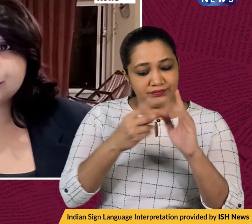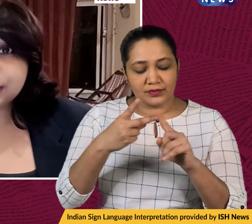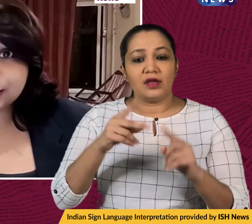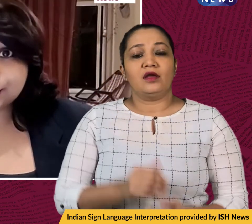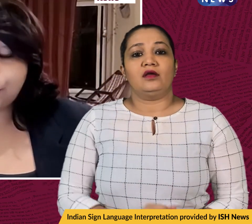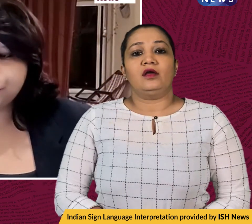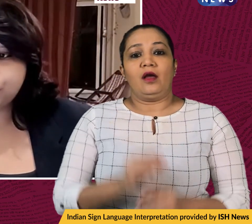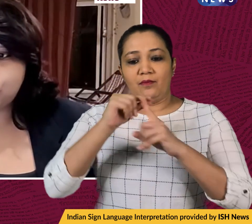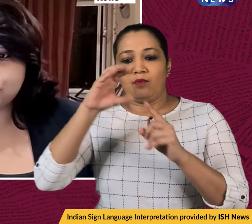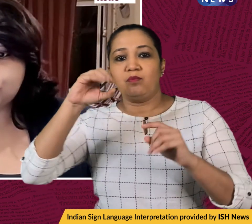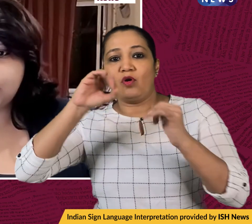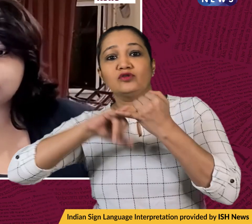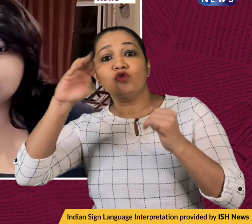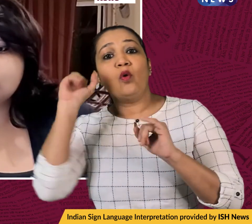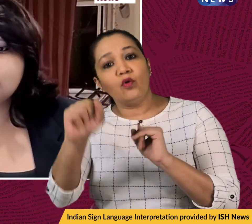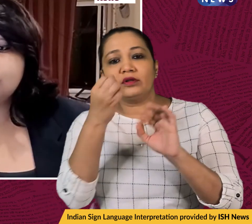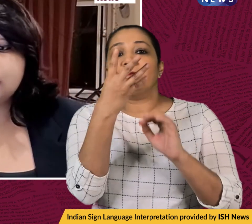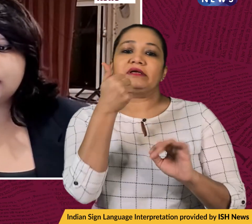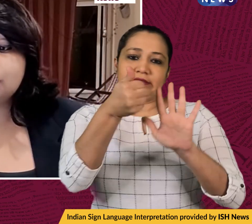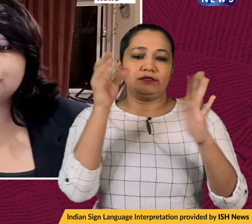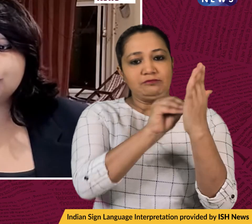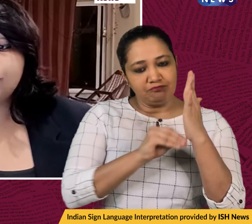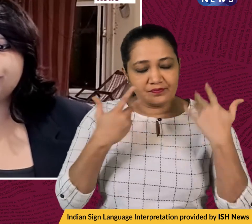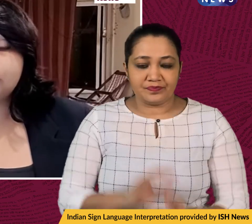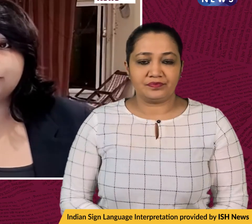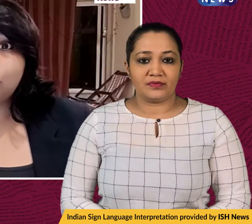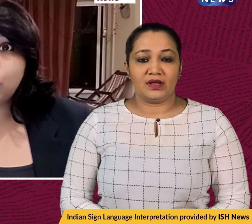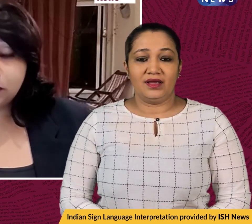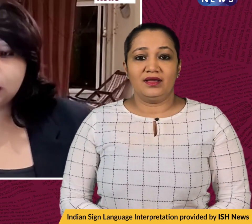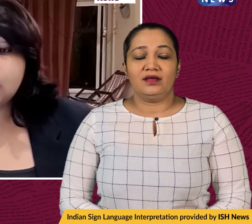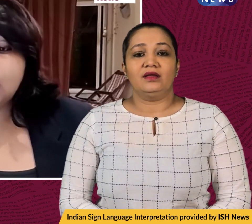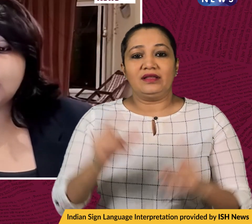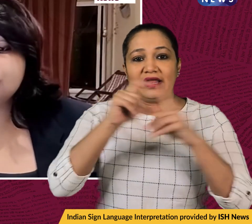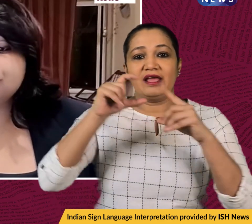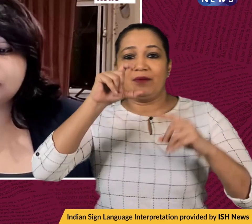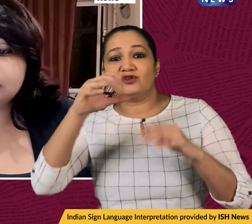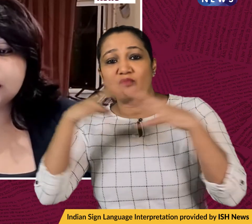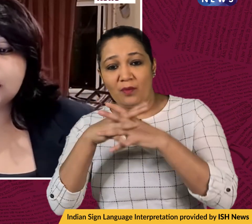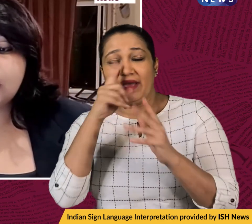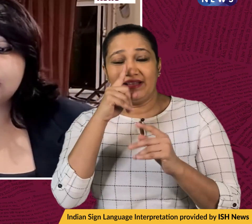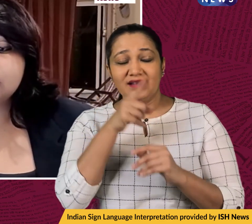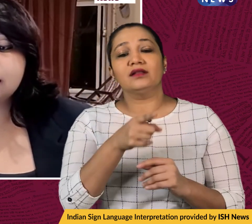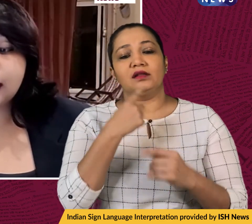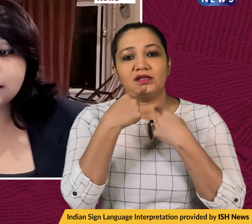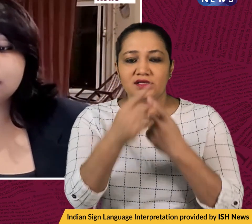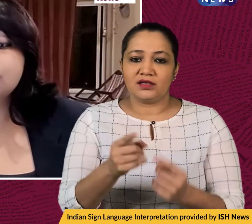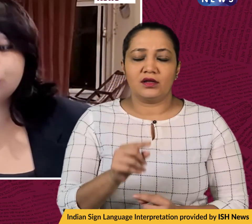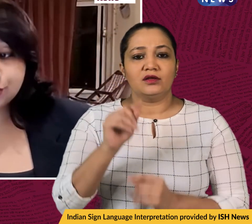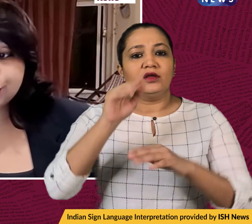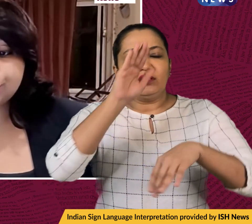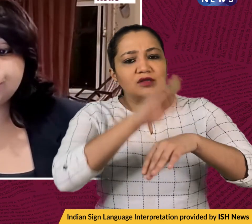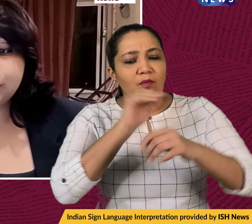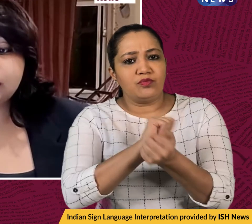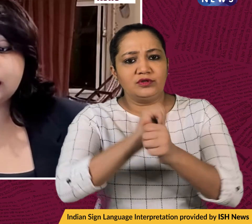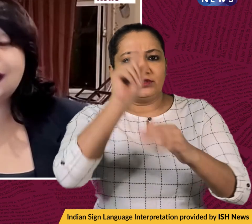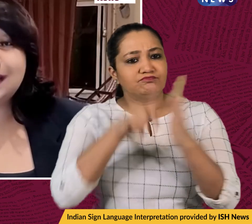and Section 6 of the POCSO Act. Now, the Delhi Commission for Women, as of yesterday, had sent a